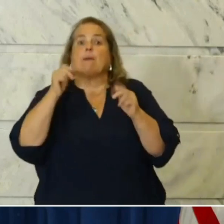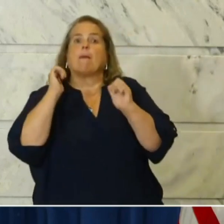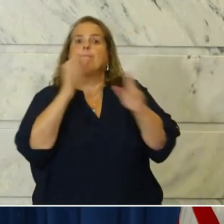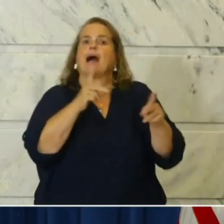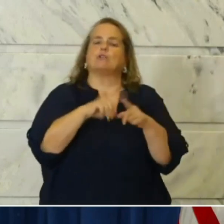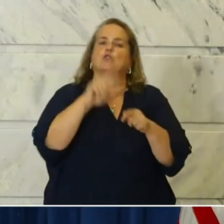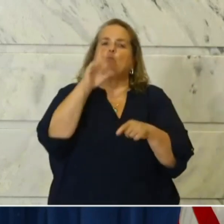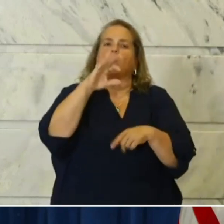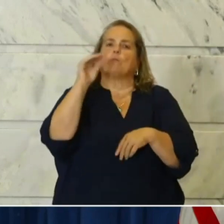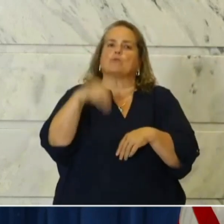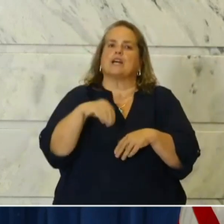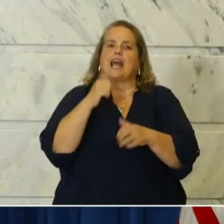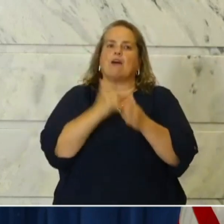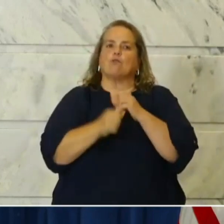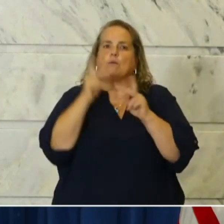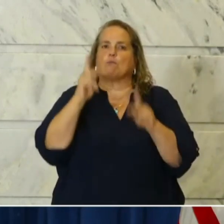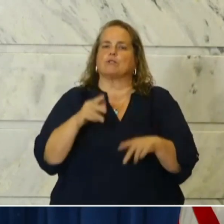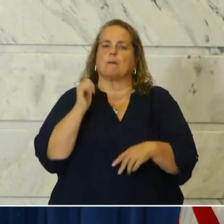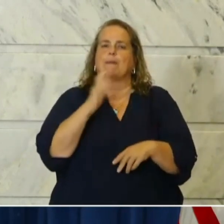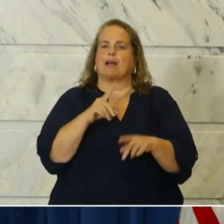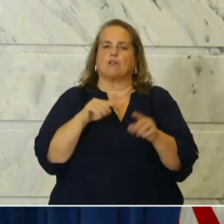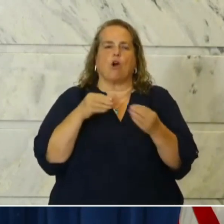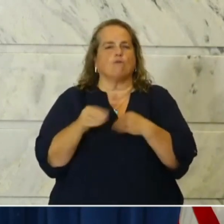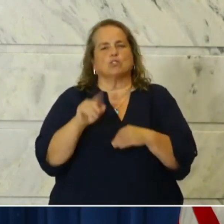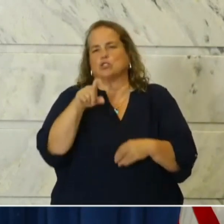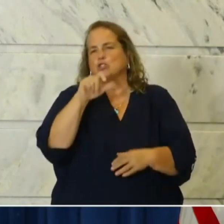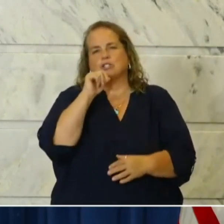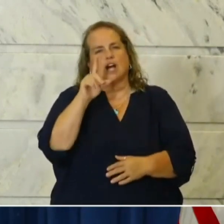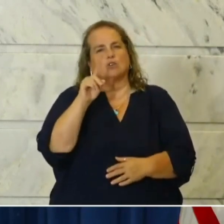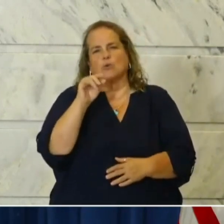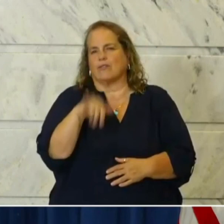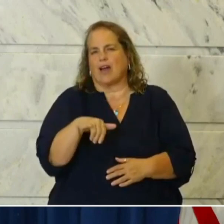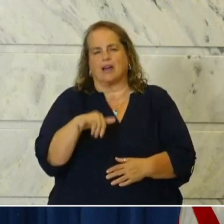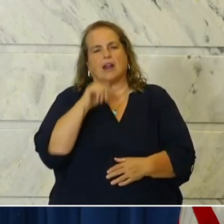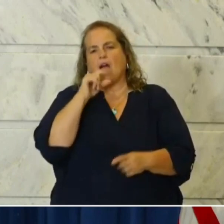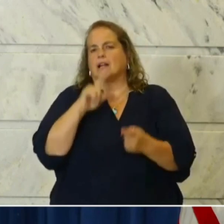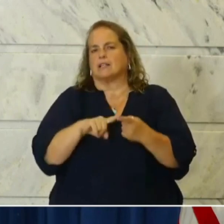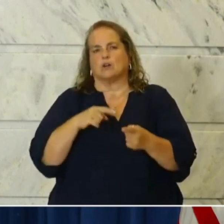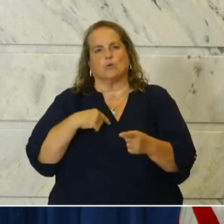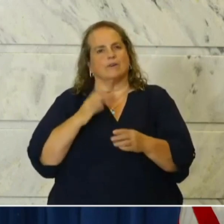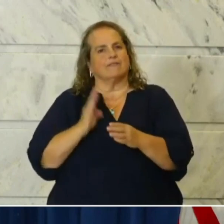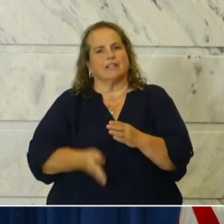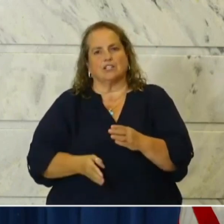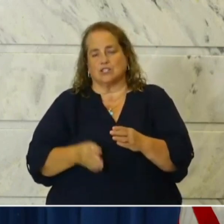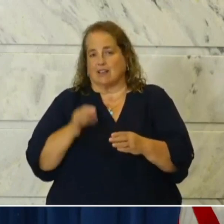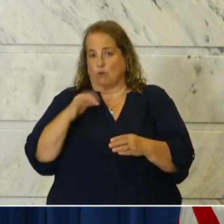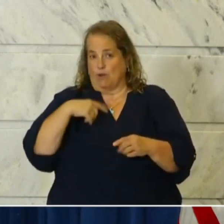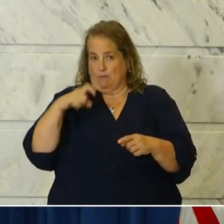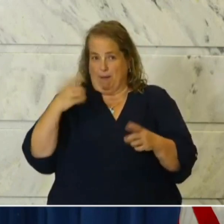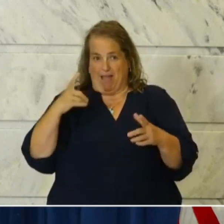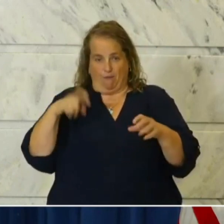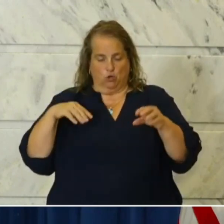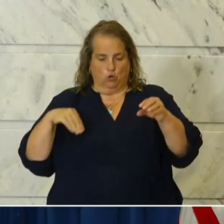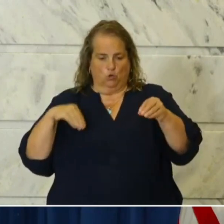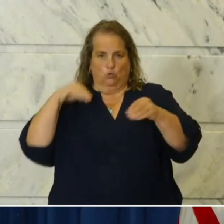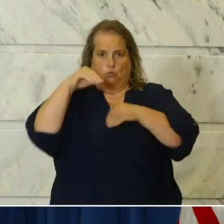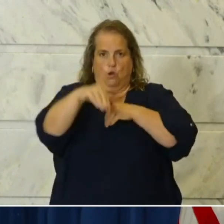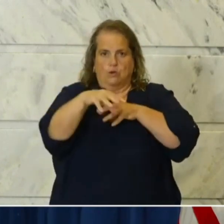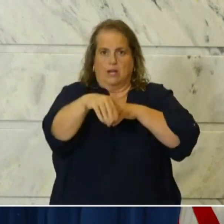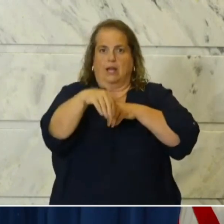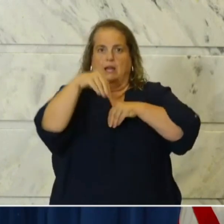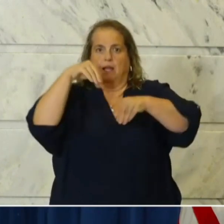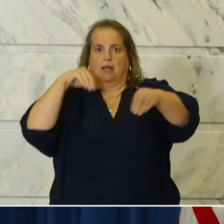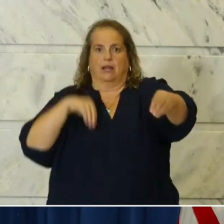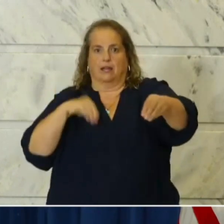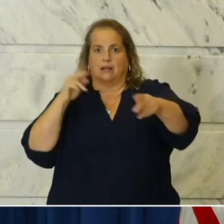everybody back in the office. And we shouldn't be there until we're done with this. If that means that we rotate folks in and out, then good.